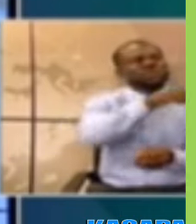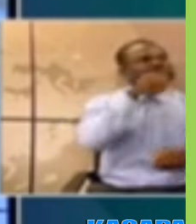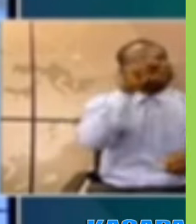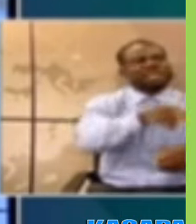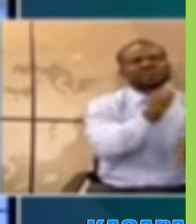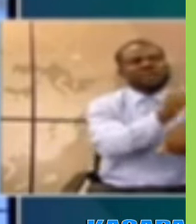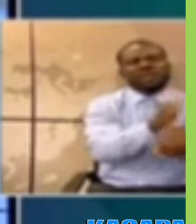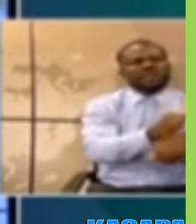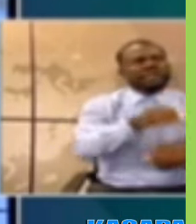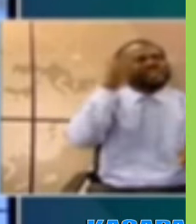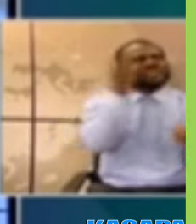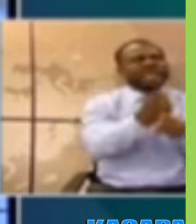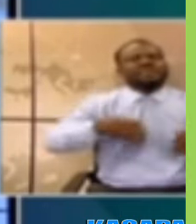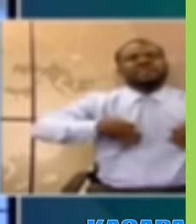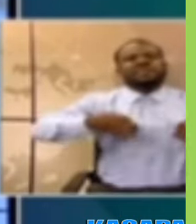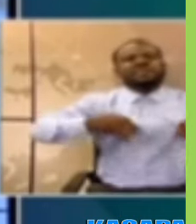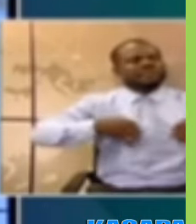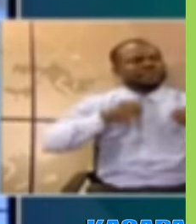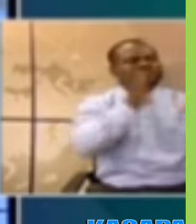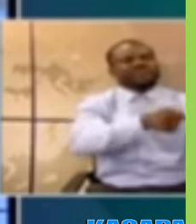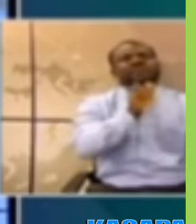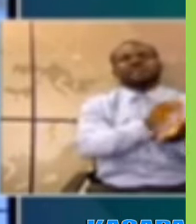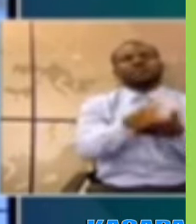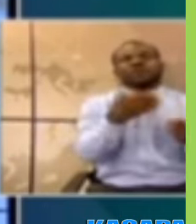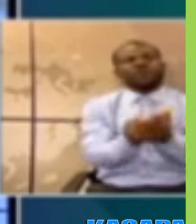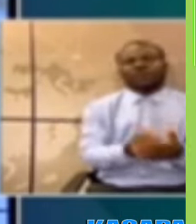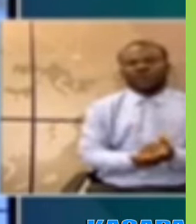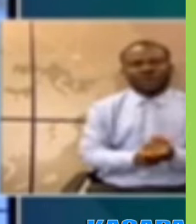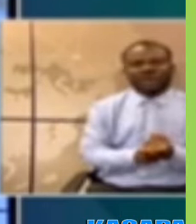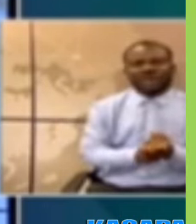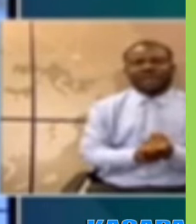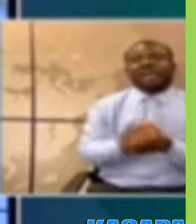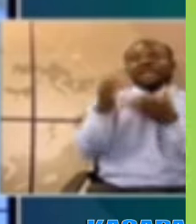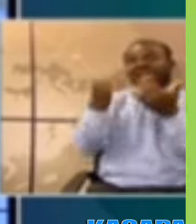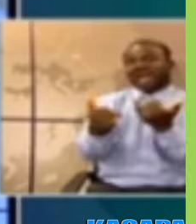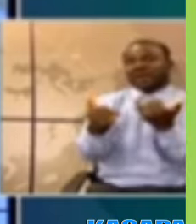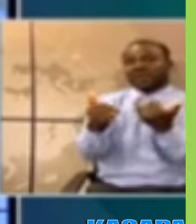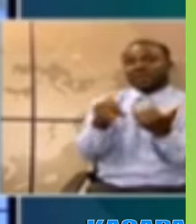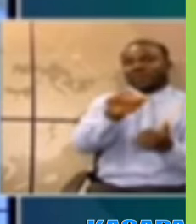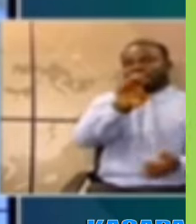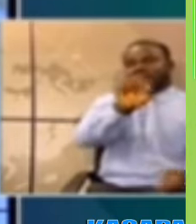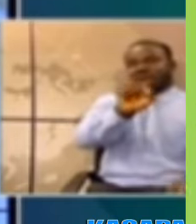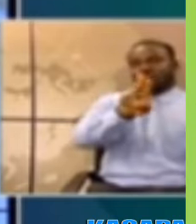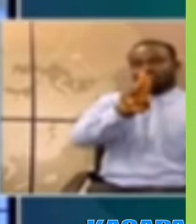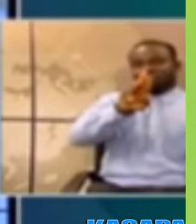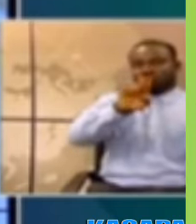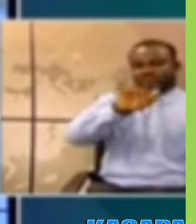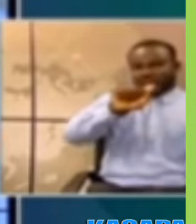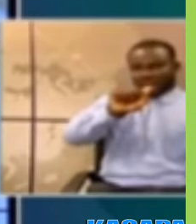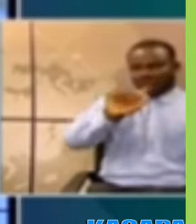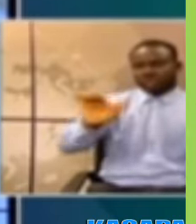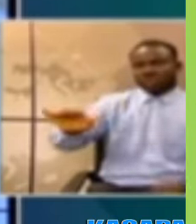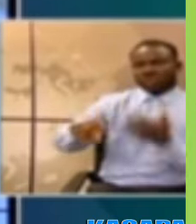t-shirts. Ah, running mates. It's in a running mate, ever catch or say. Who in your t-shirt? Who in your